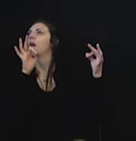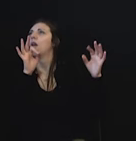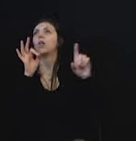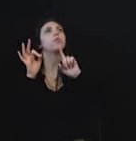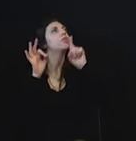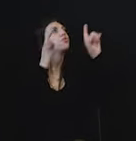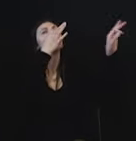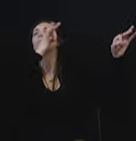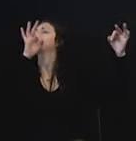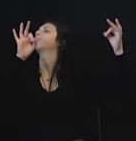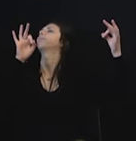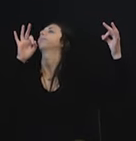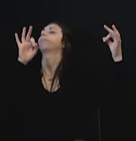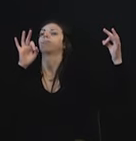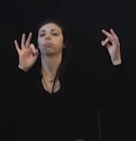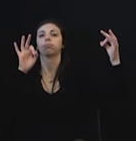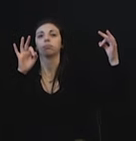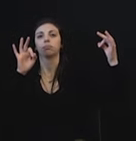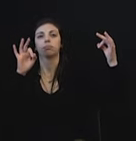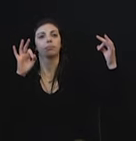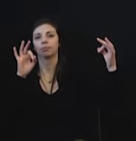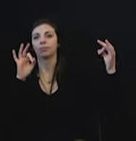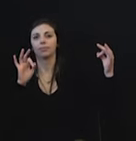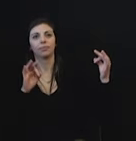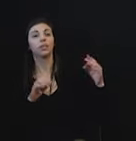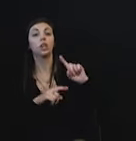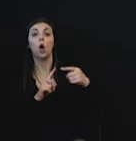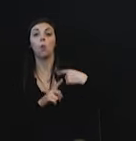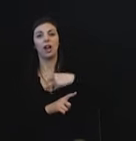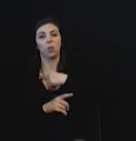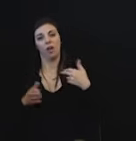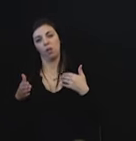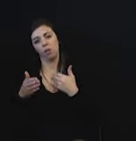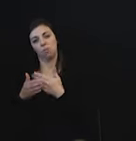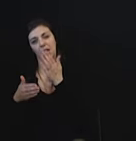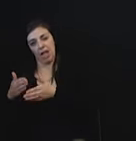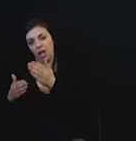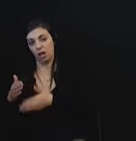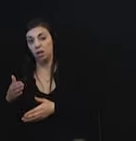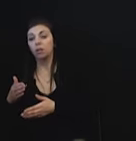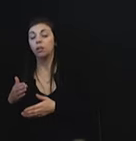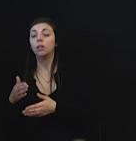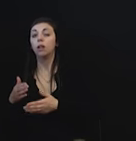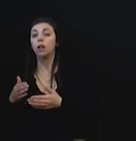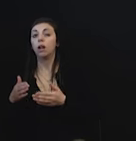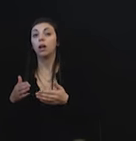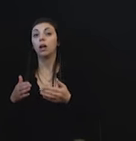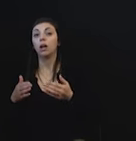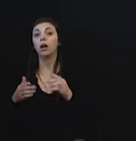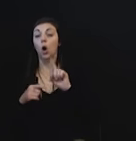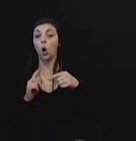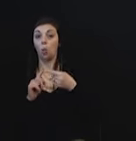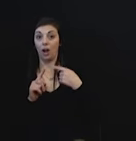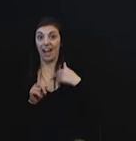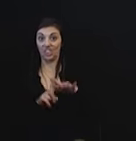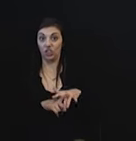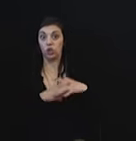As we prepare to walk this out and prepare to enter our time of closing, I share this with you. When I entered into